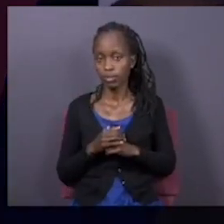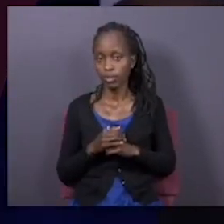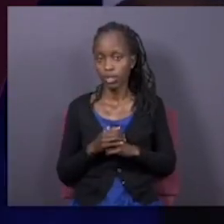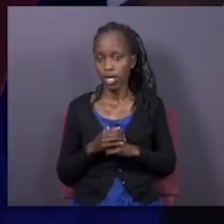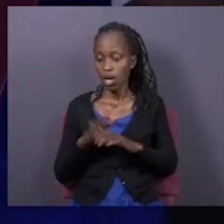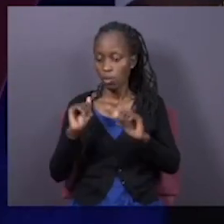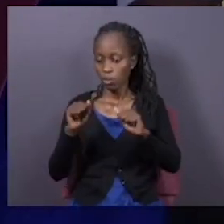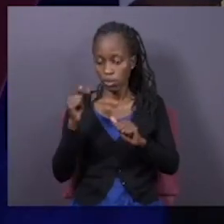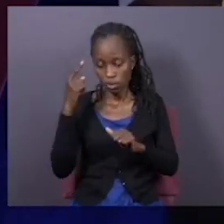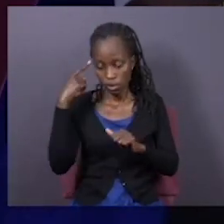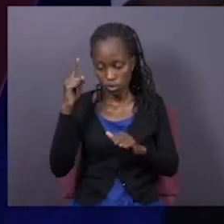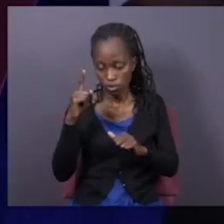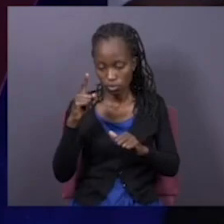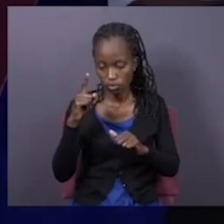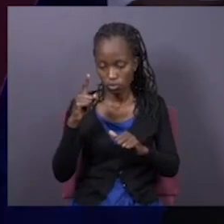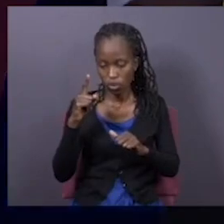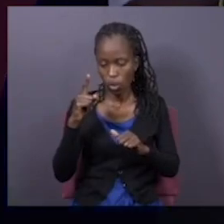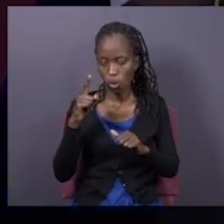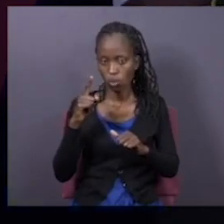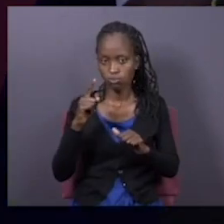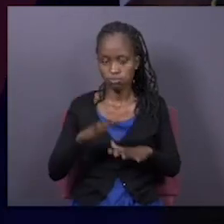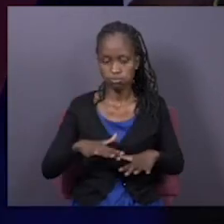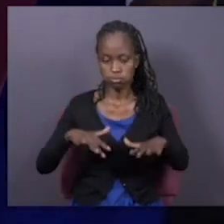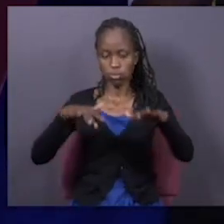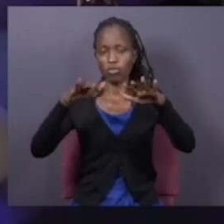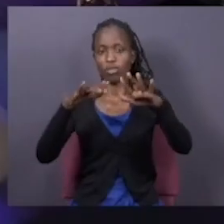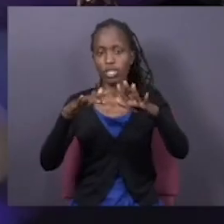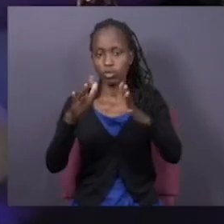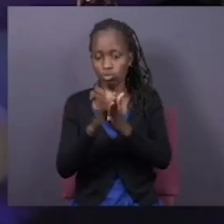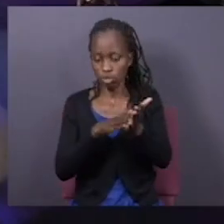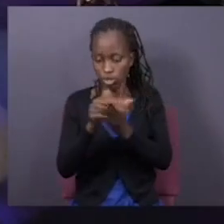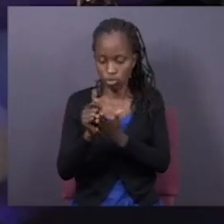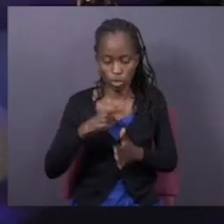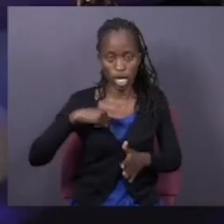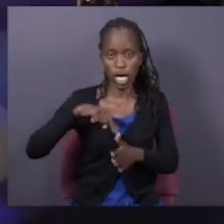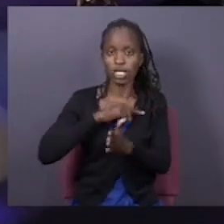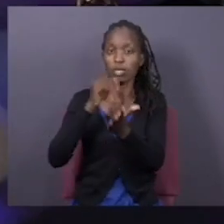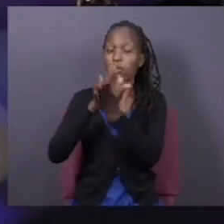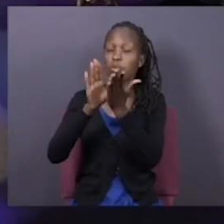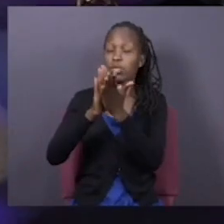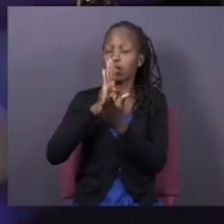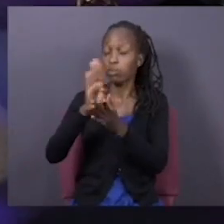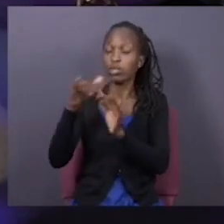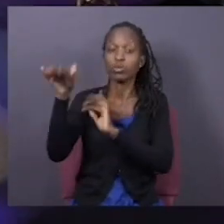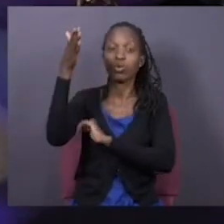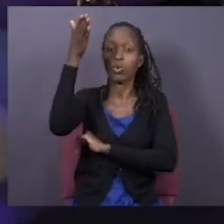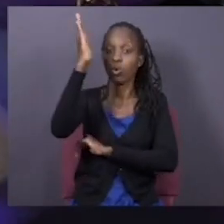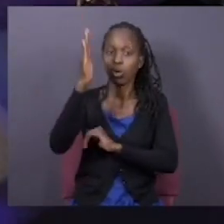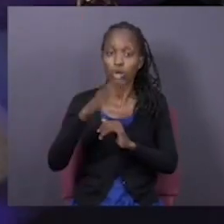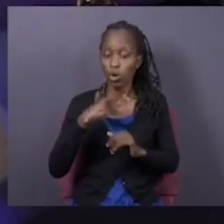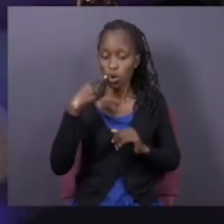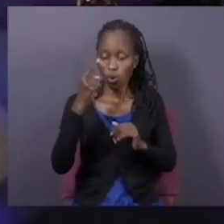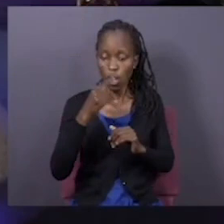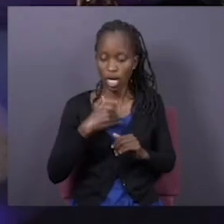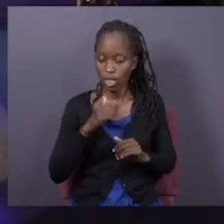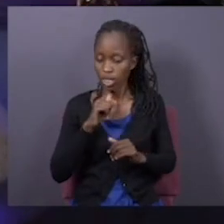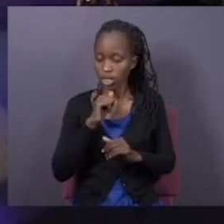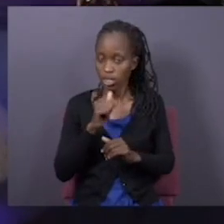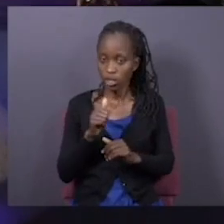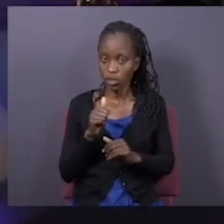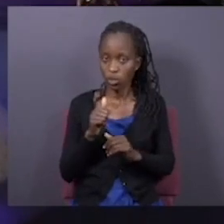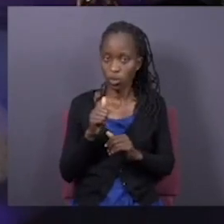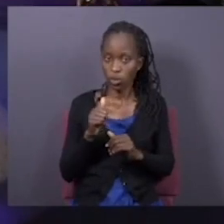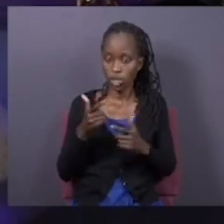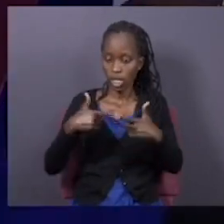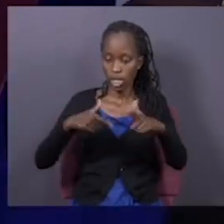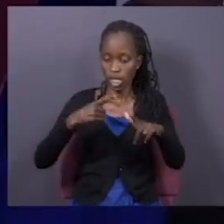The raging waters would have swept us away. Praise be to the Lord, who has not let us be torn